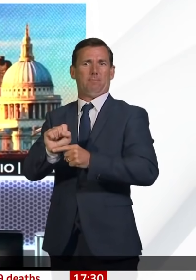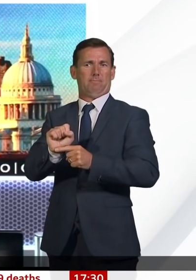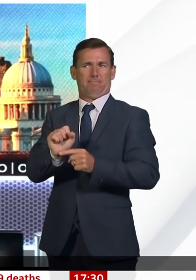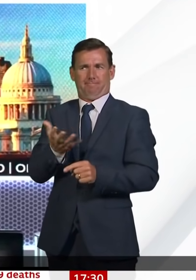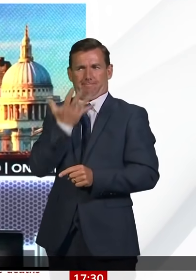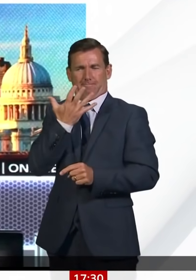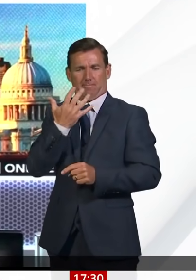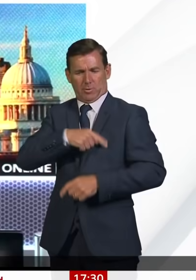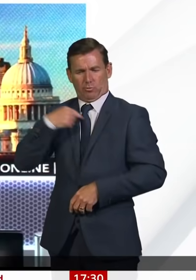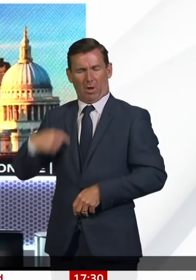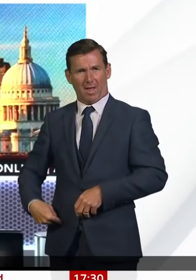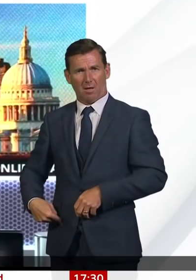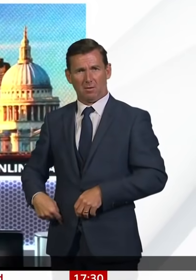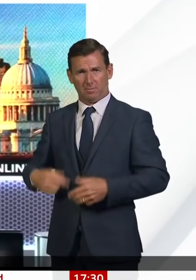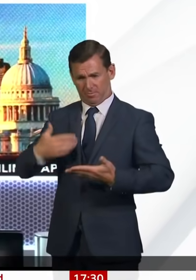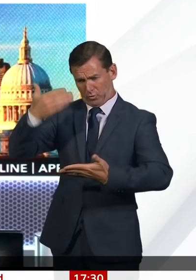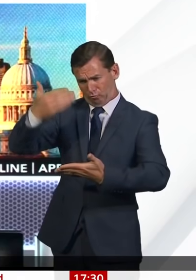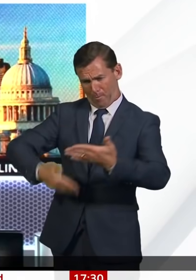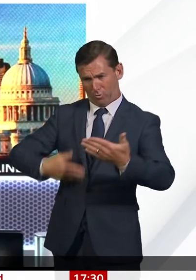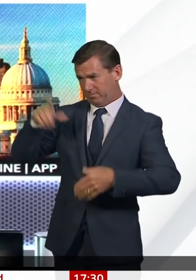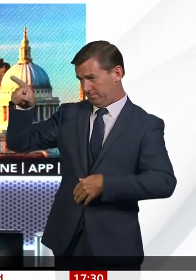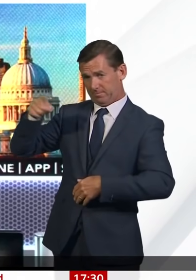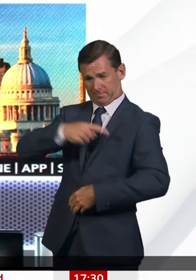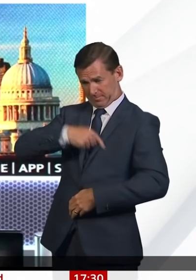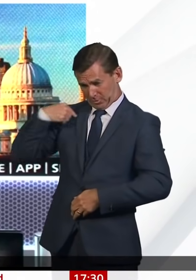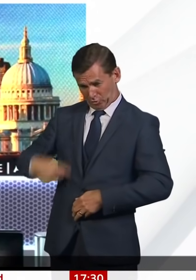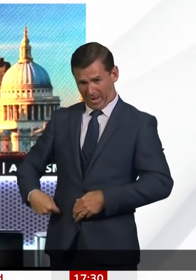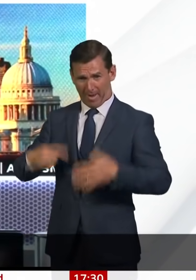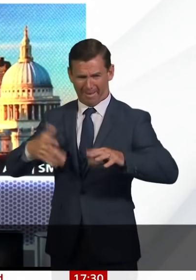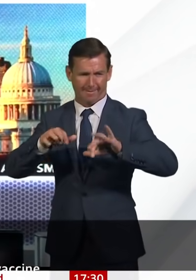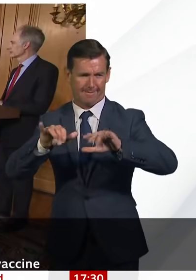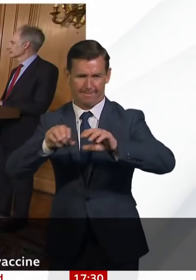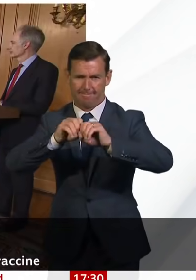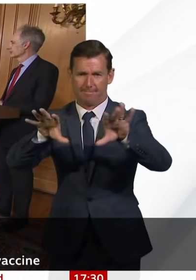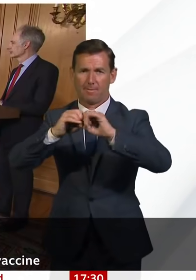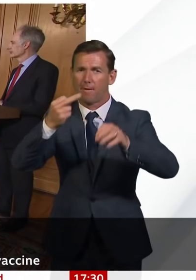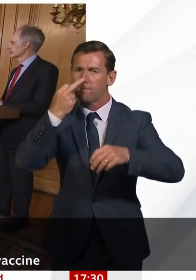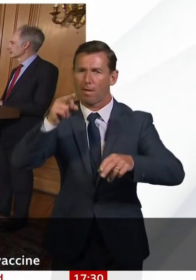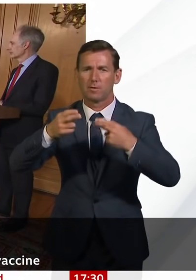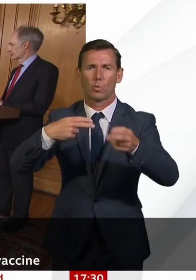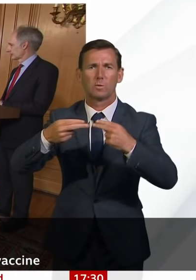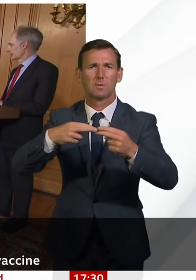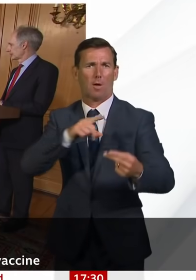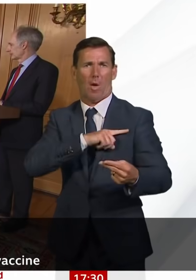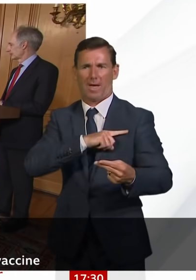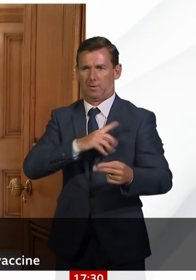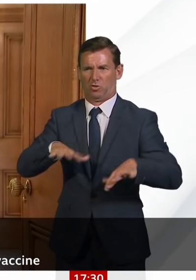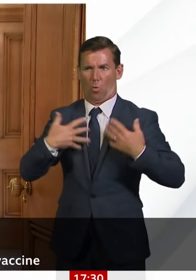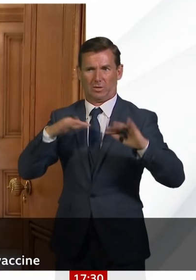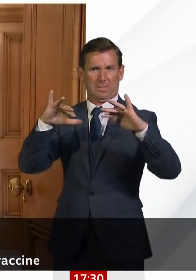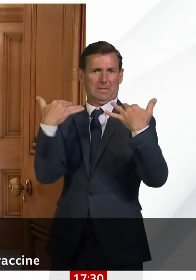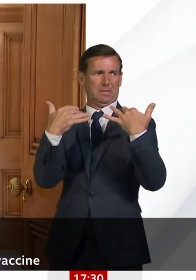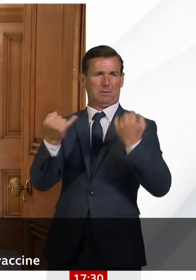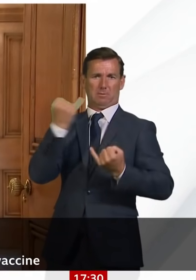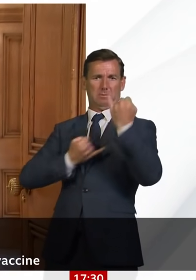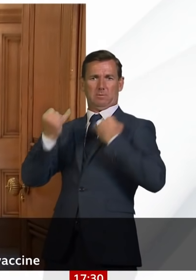global disinformation campaign to deflect blame for the outbreak of the pandemic. What is the UK government